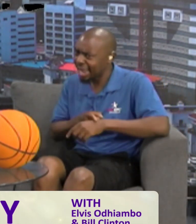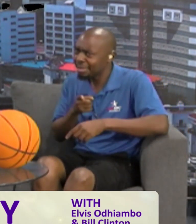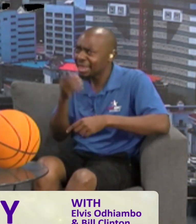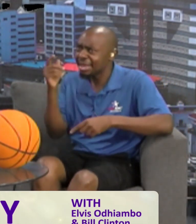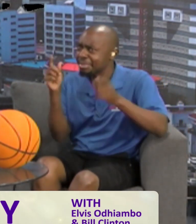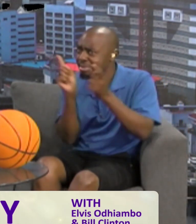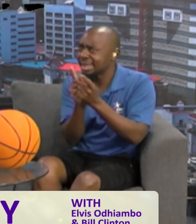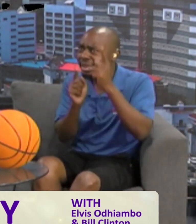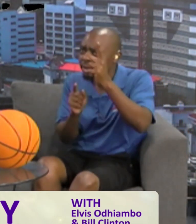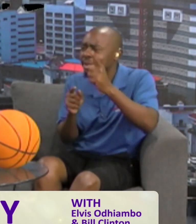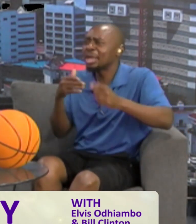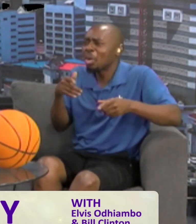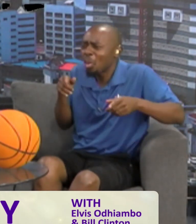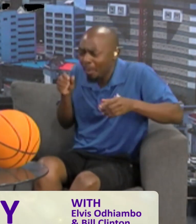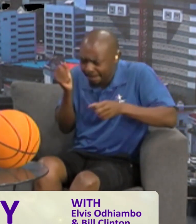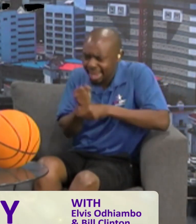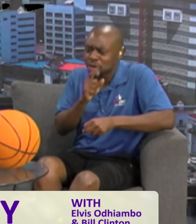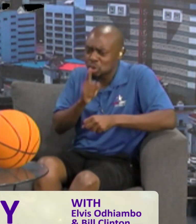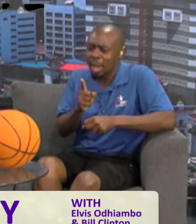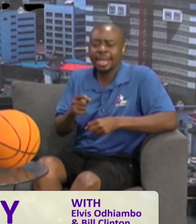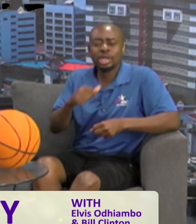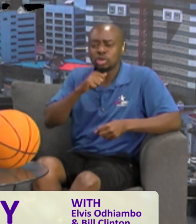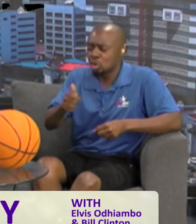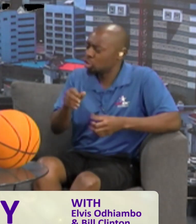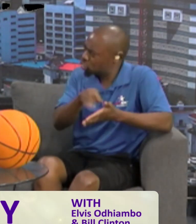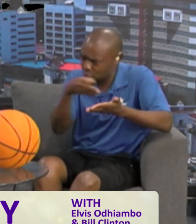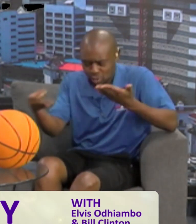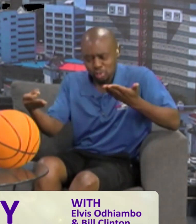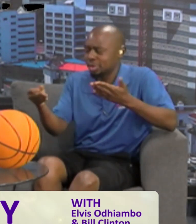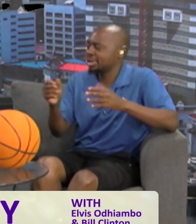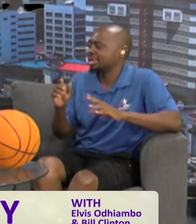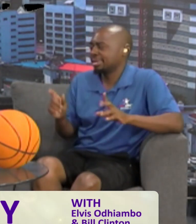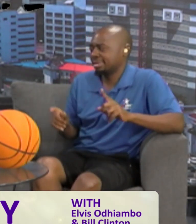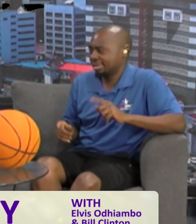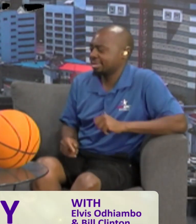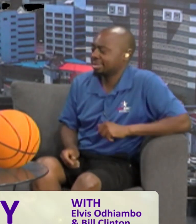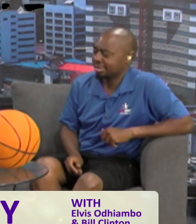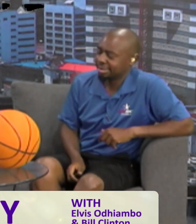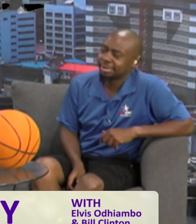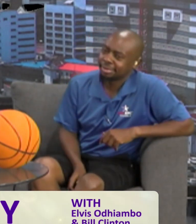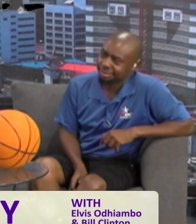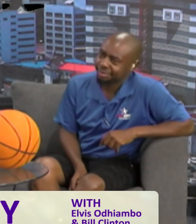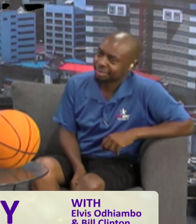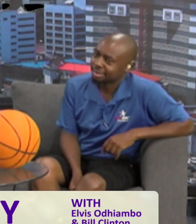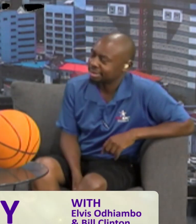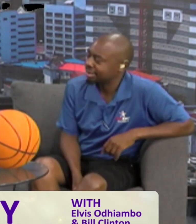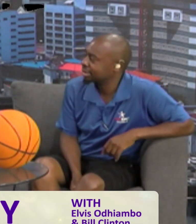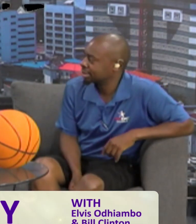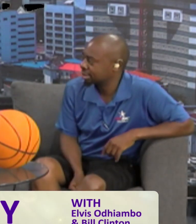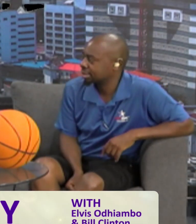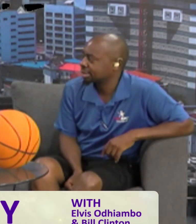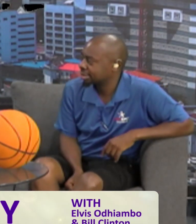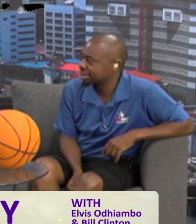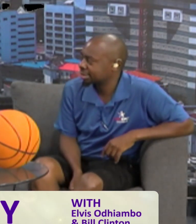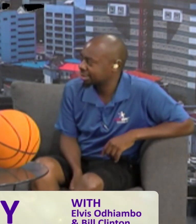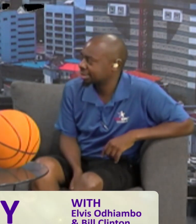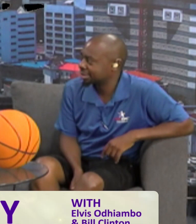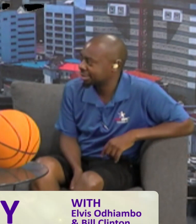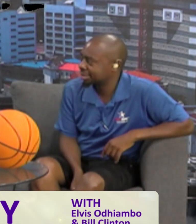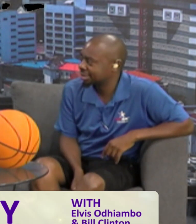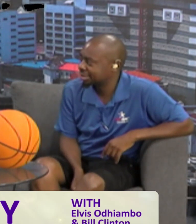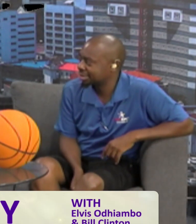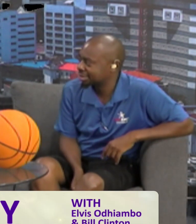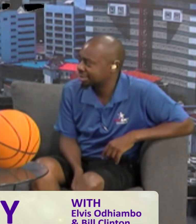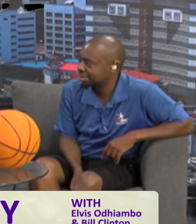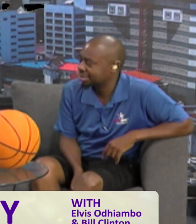Right. Because when they meet the top teams, they always want to make sure that they don't lose that game. Okay, that is Manchester